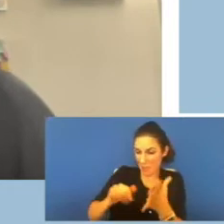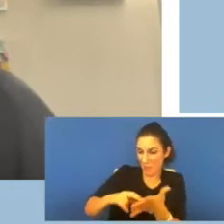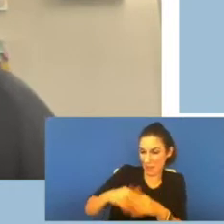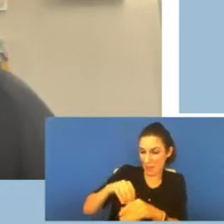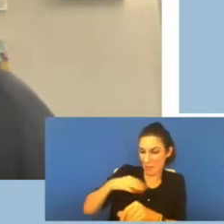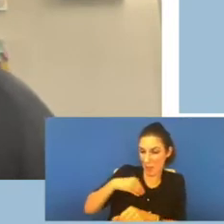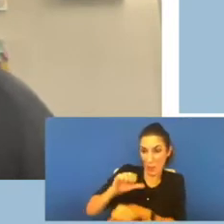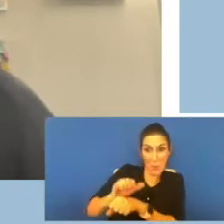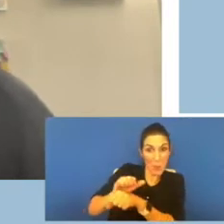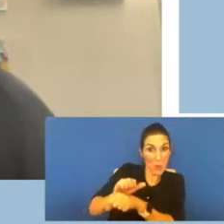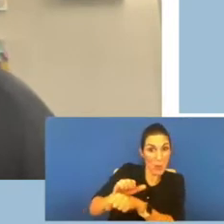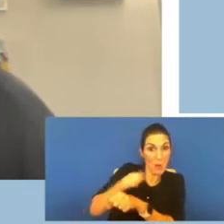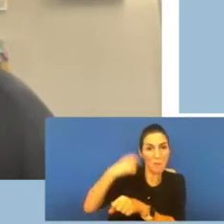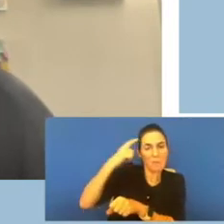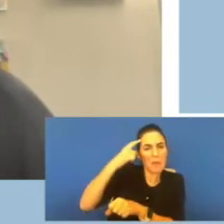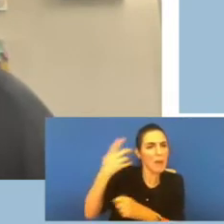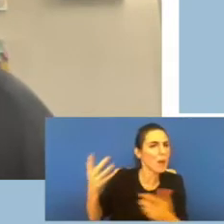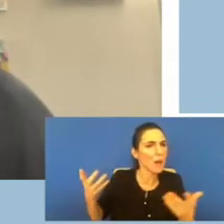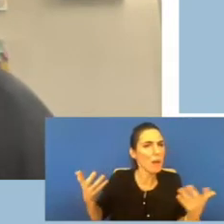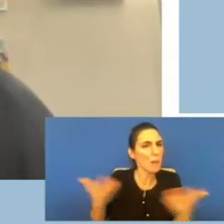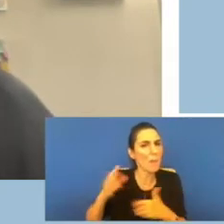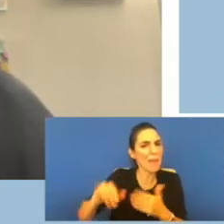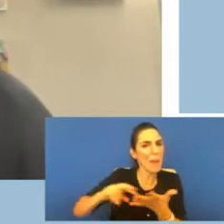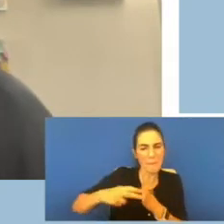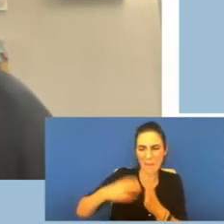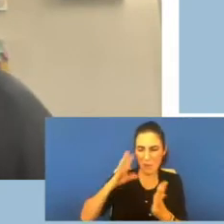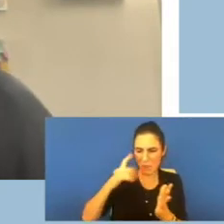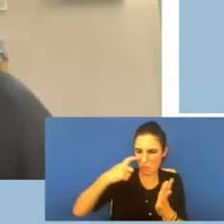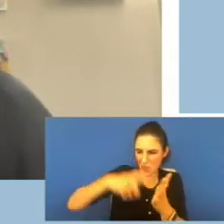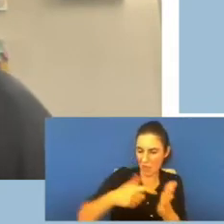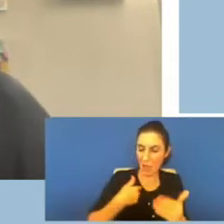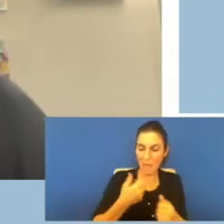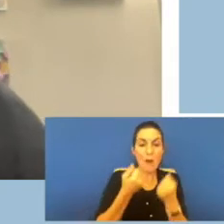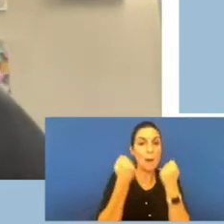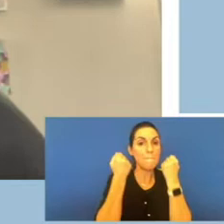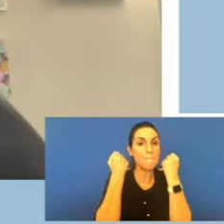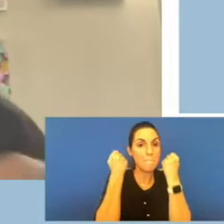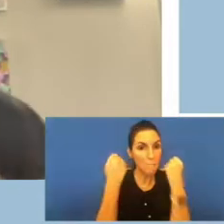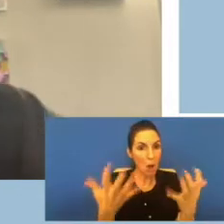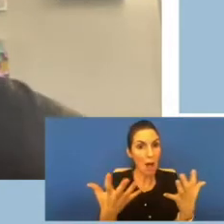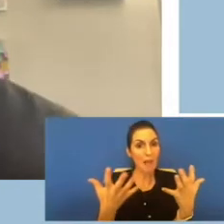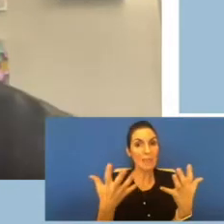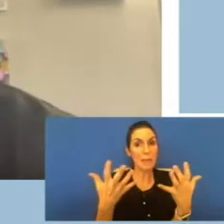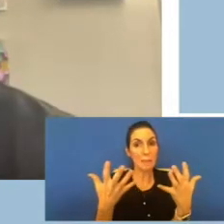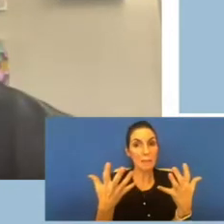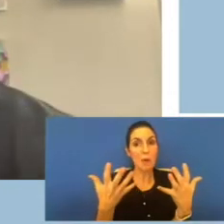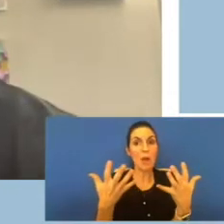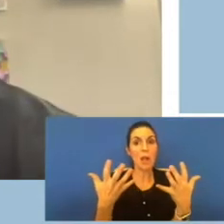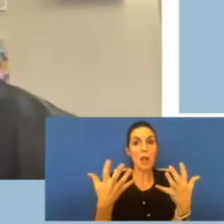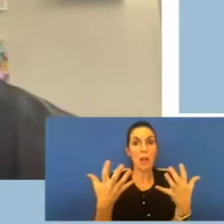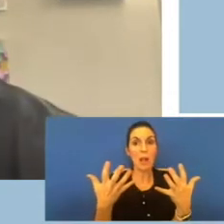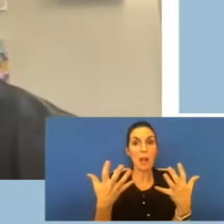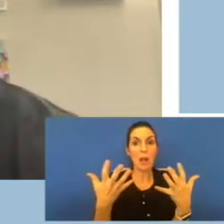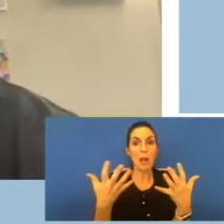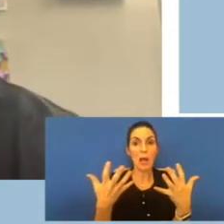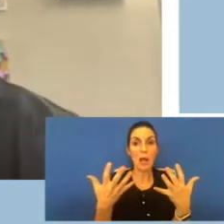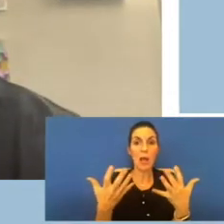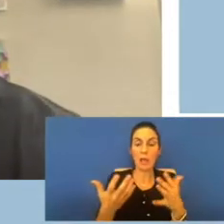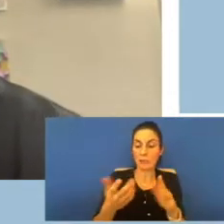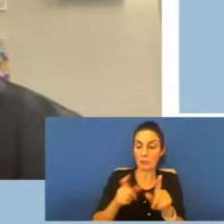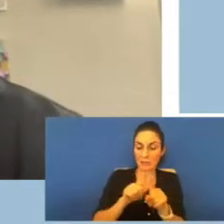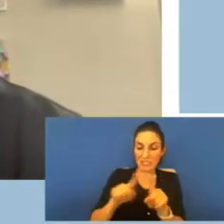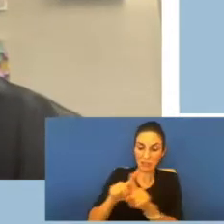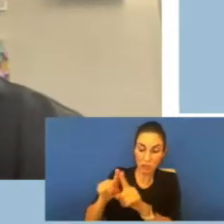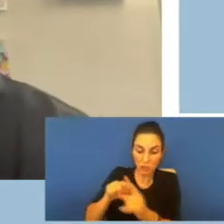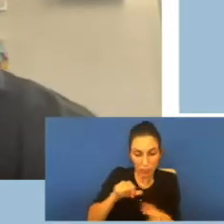what it means to recognize that there's multiple kind of ontological and epistemological ways of knowing,